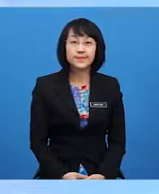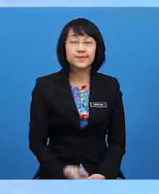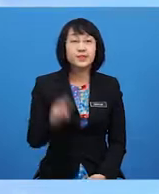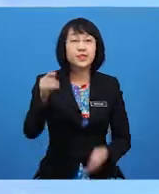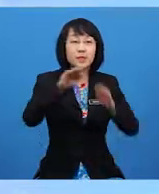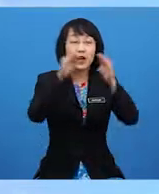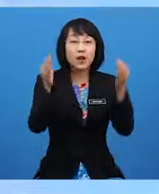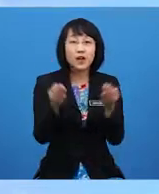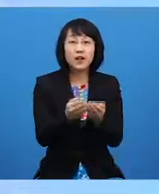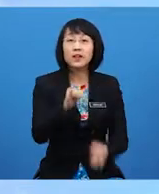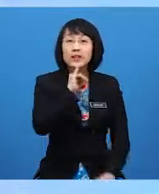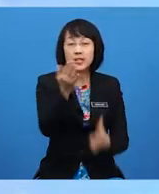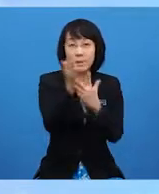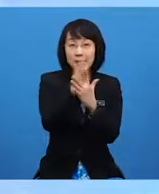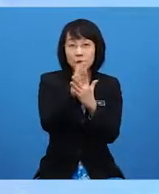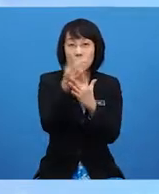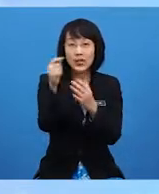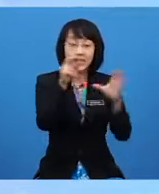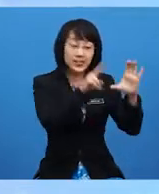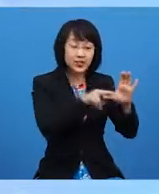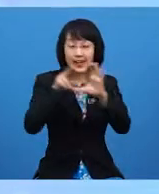The ball is between the chairs.